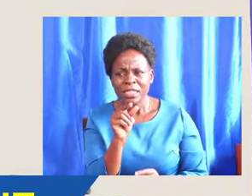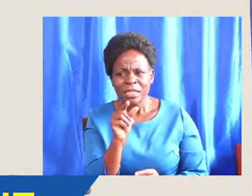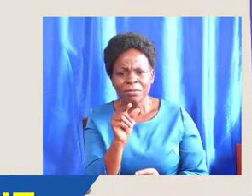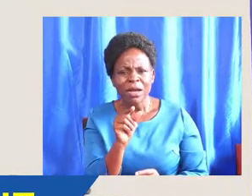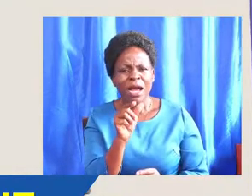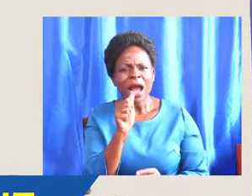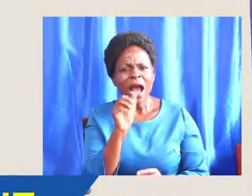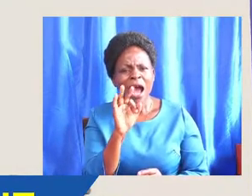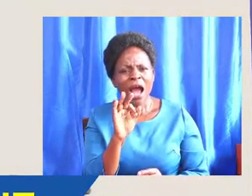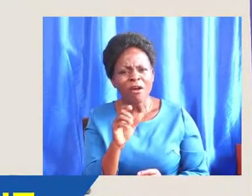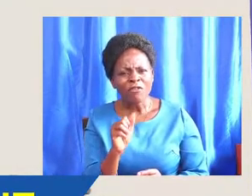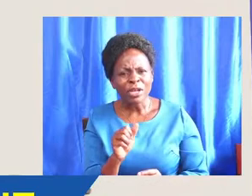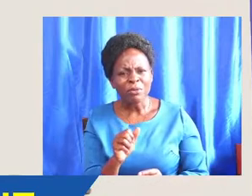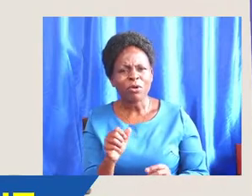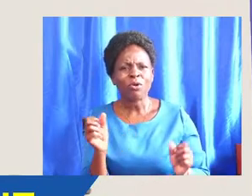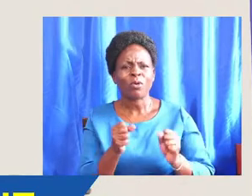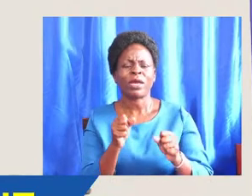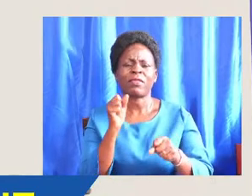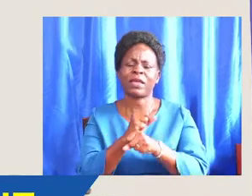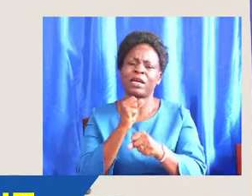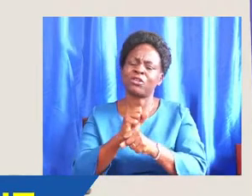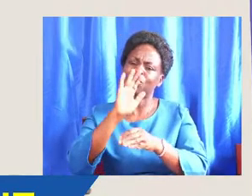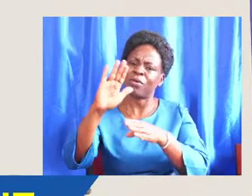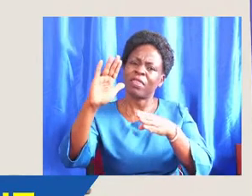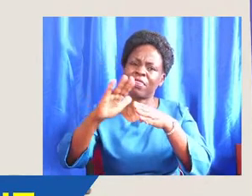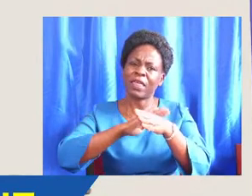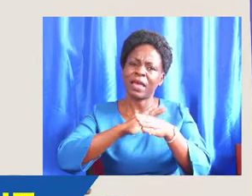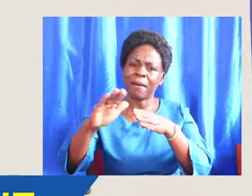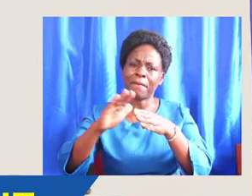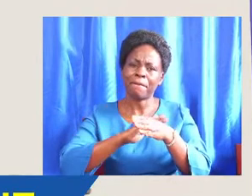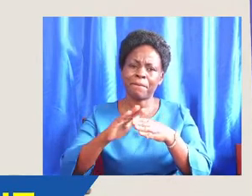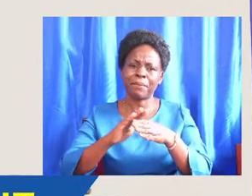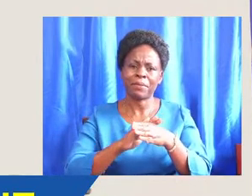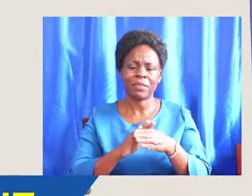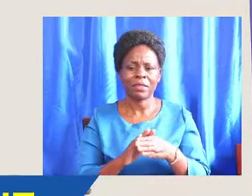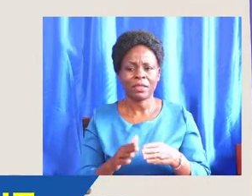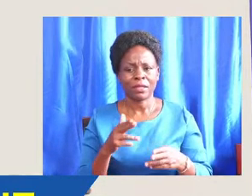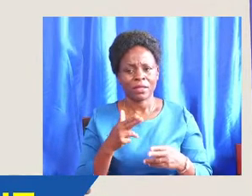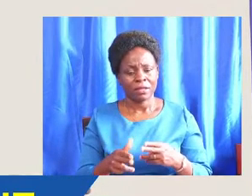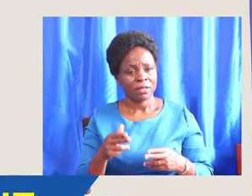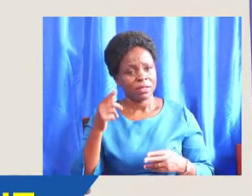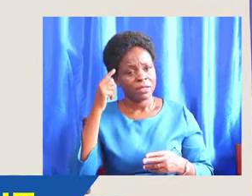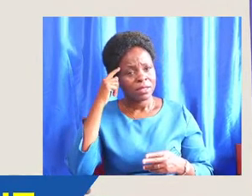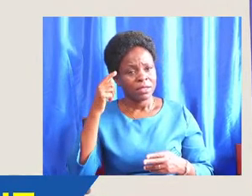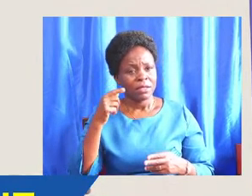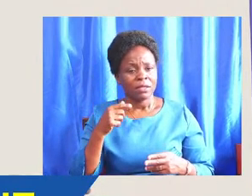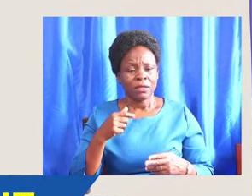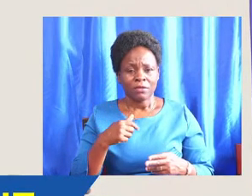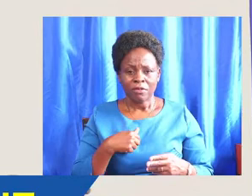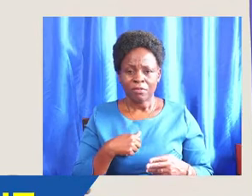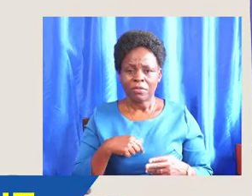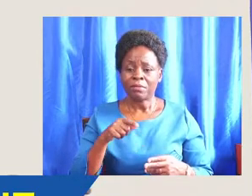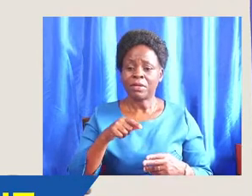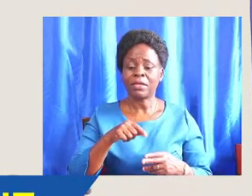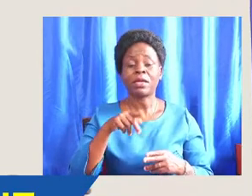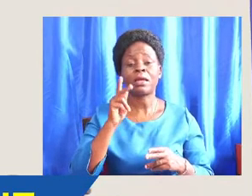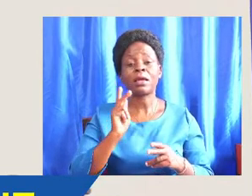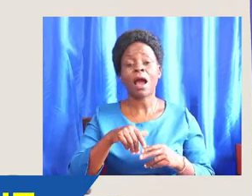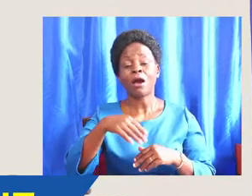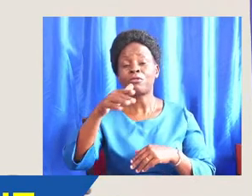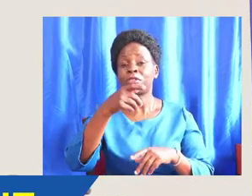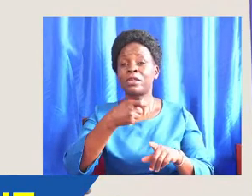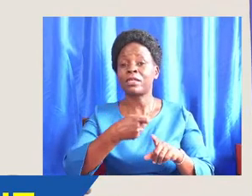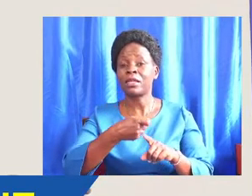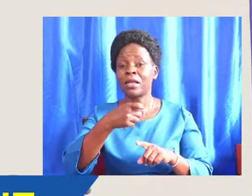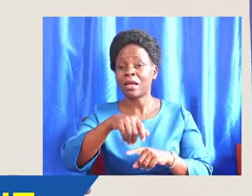affordable spaces where they can do their businesses here. That therefore means that there is a gain on the outskirts and there